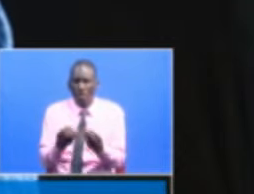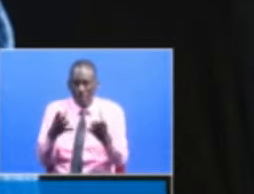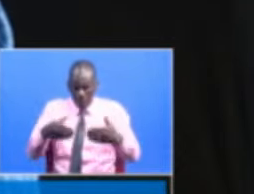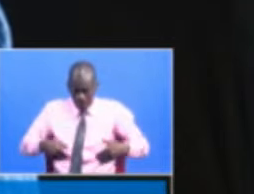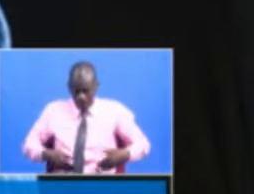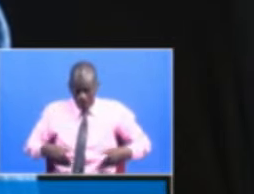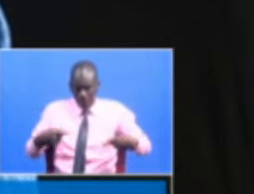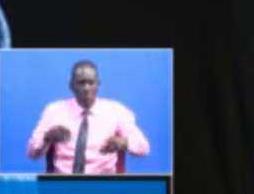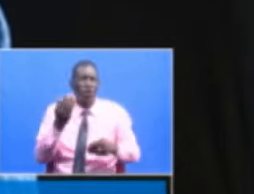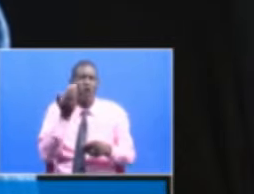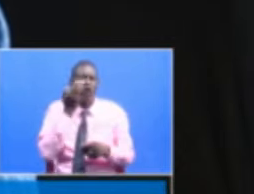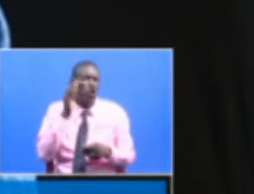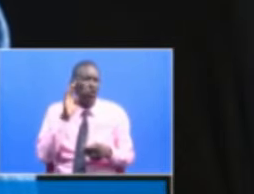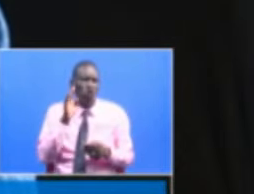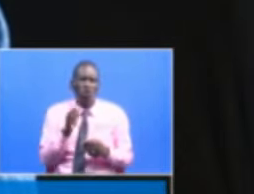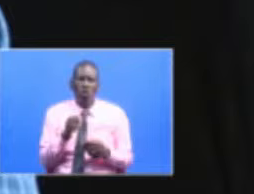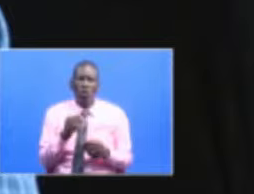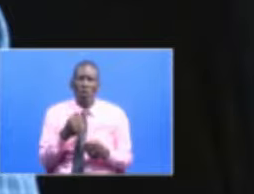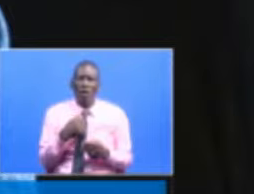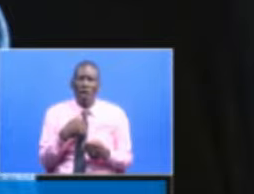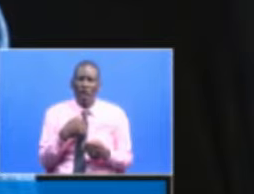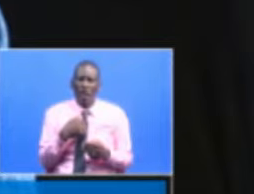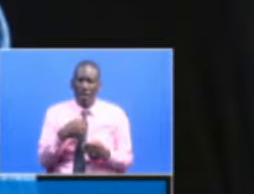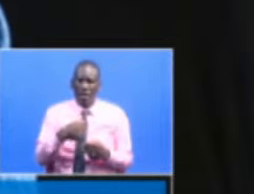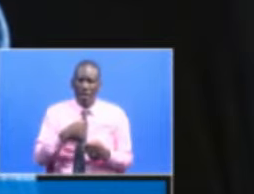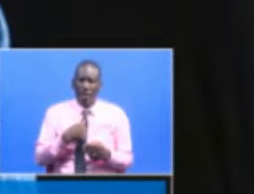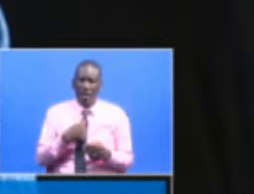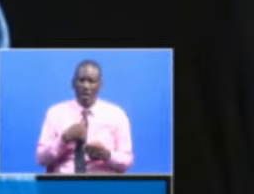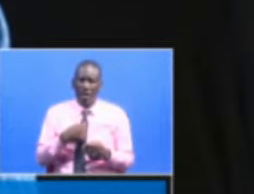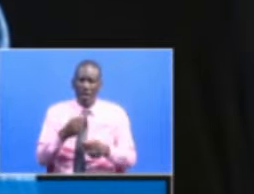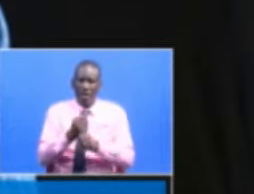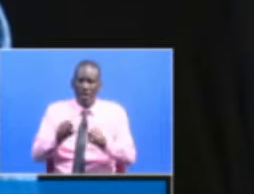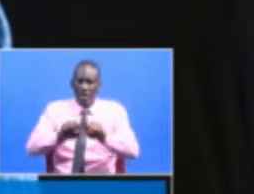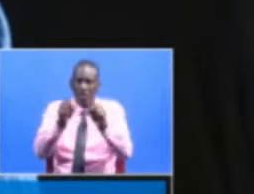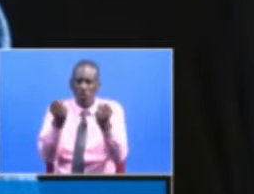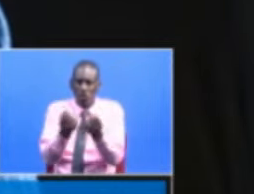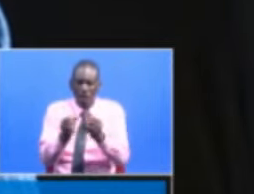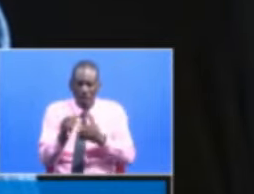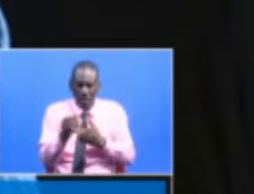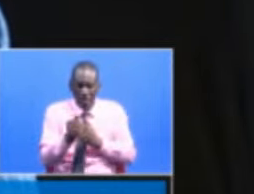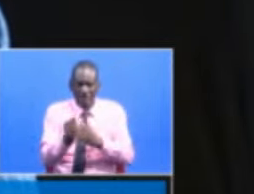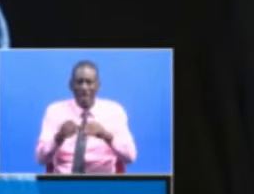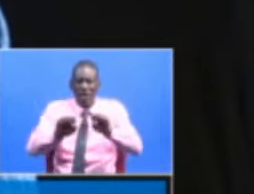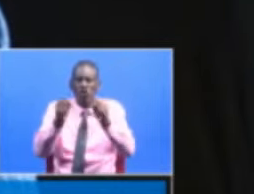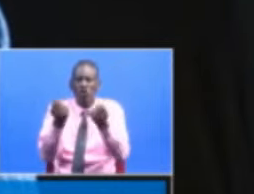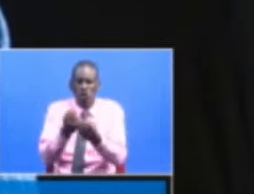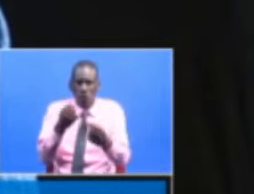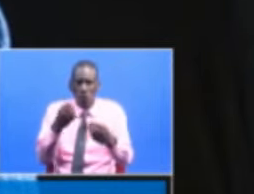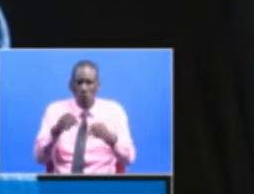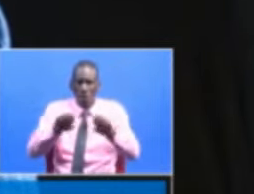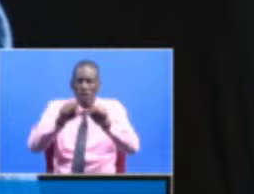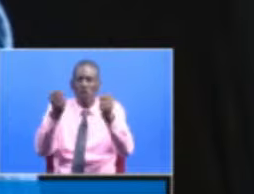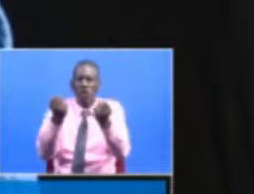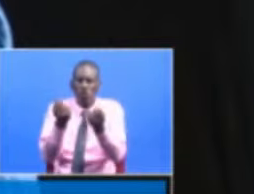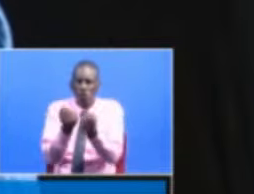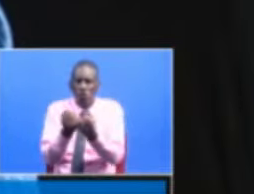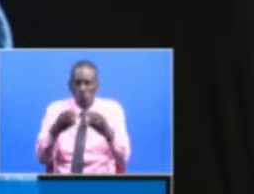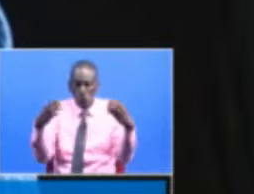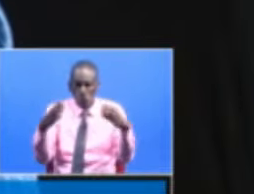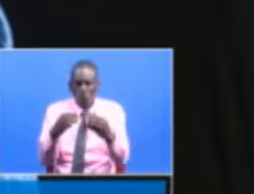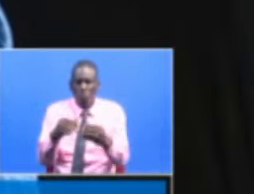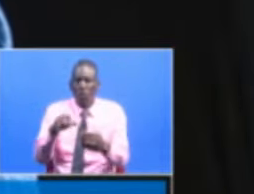Isiolo. I lead a social movement that goes by the name Ecovista. We